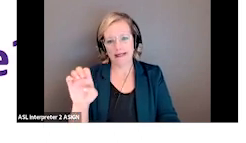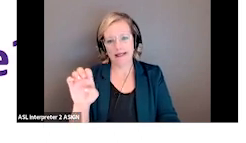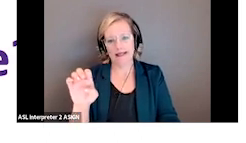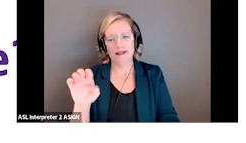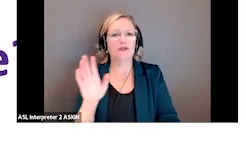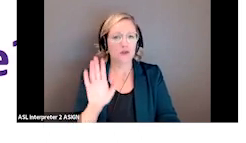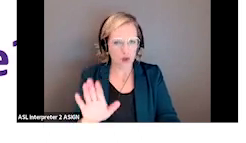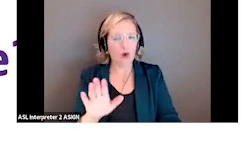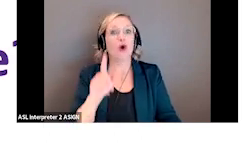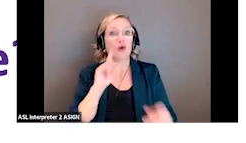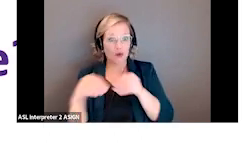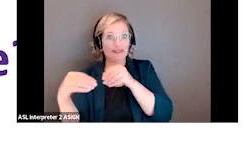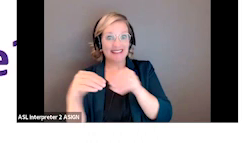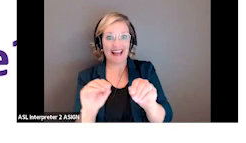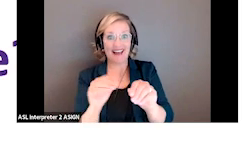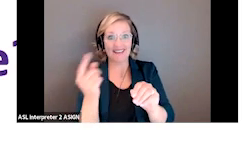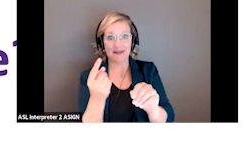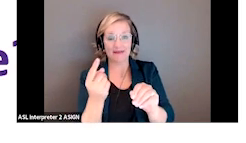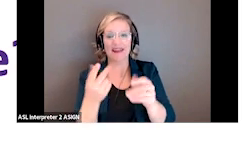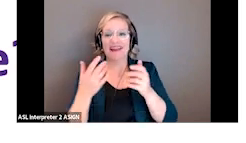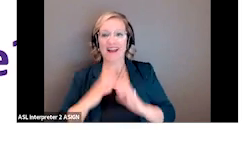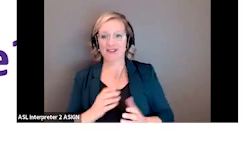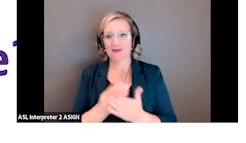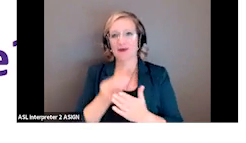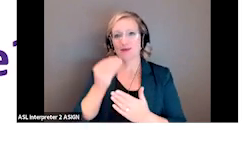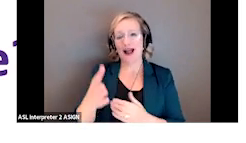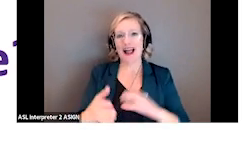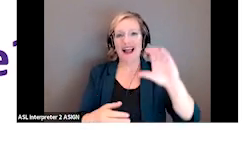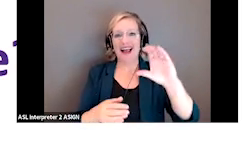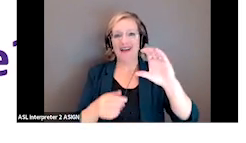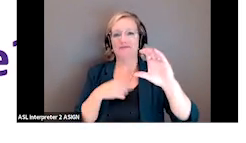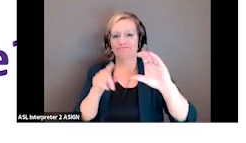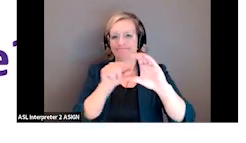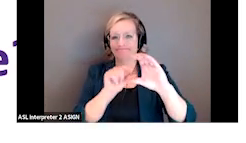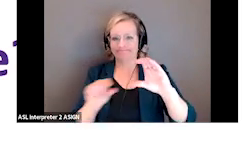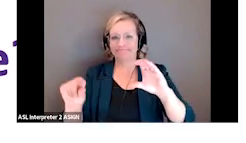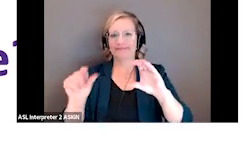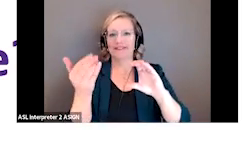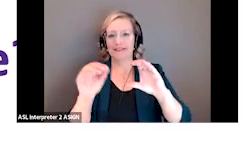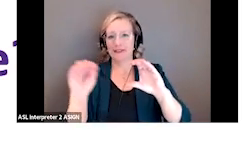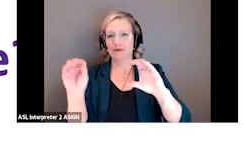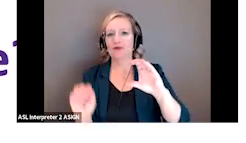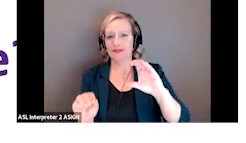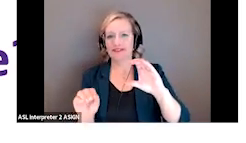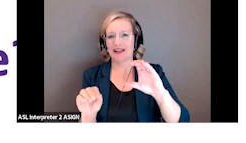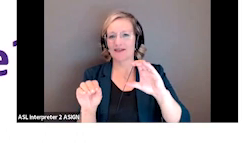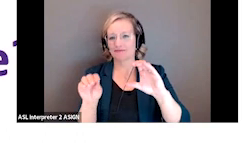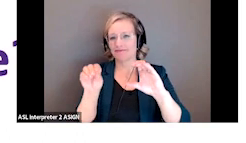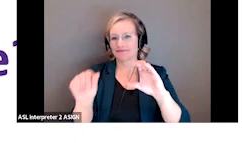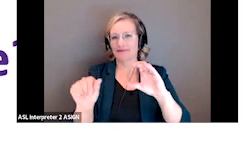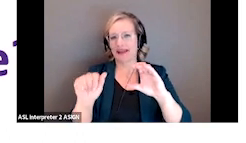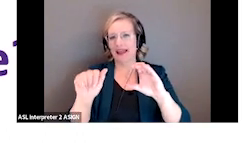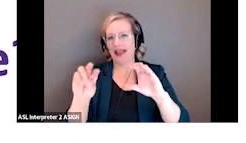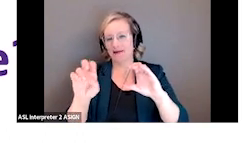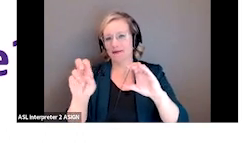sale price that customers paid. So if you have a product for $30 it's $4.50 in referral fee.